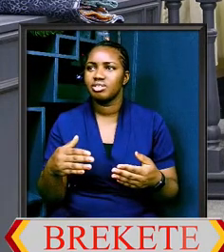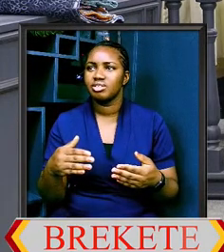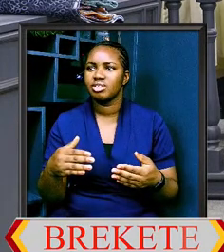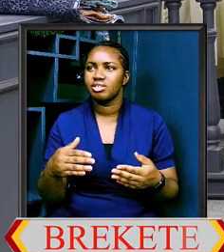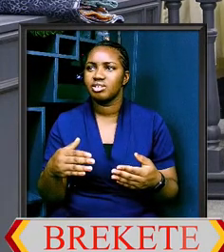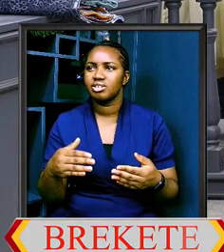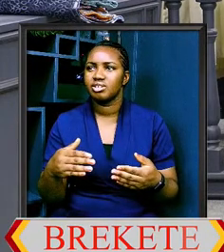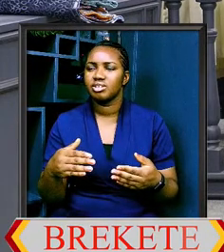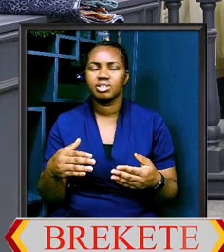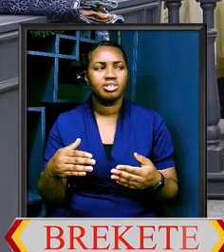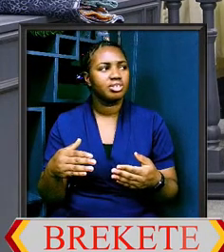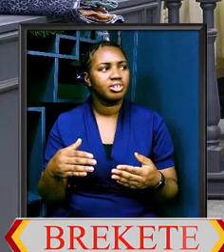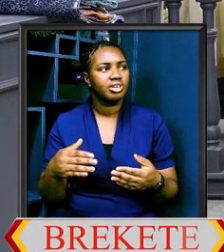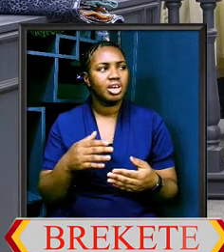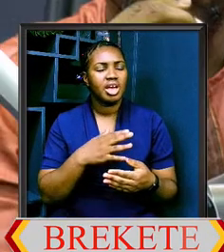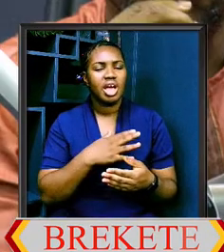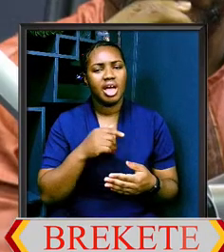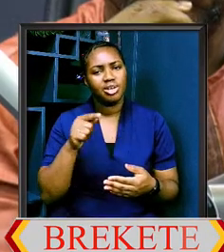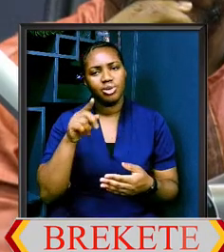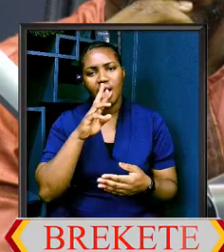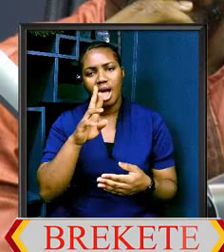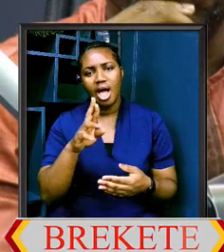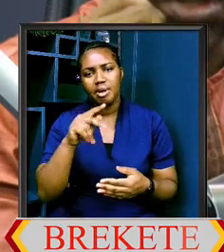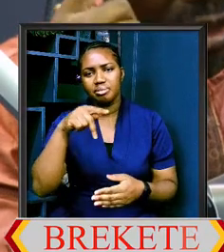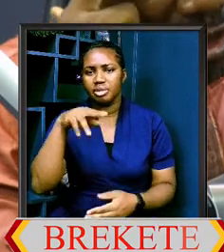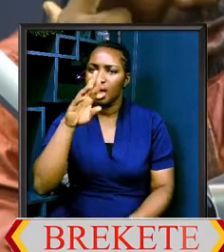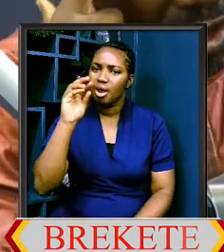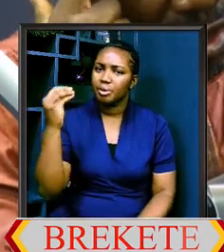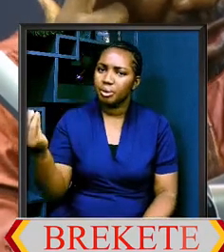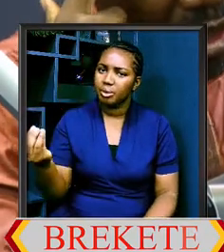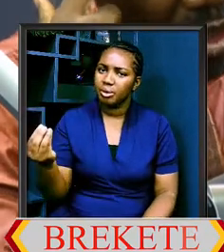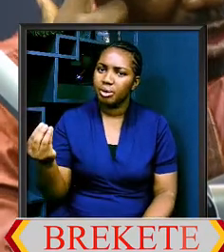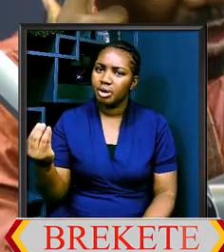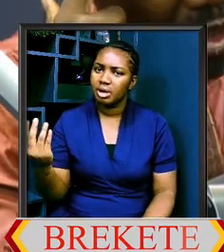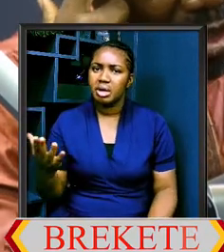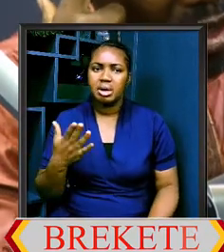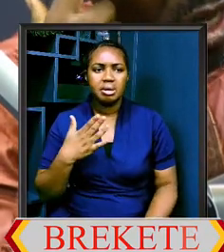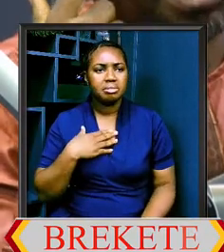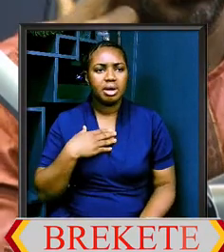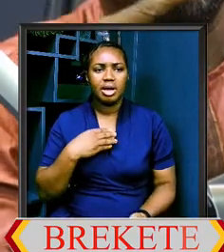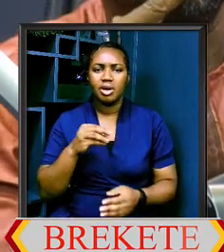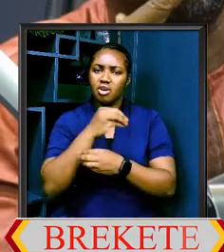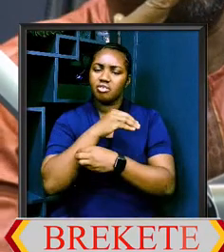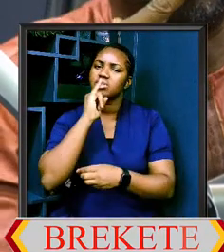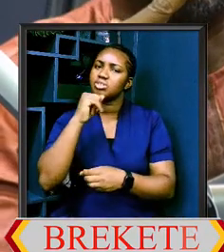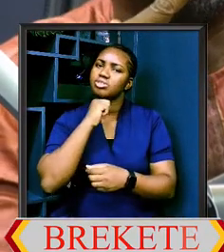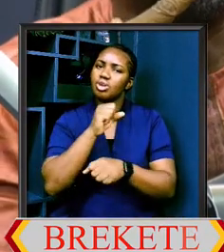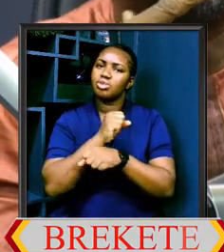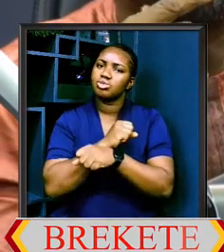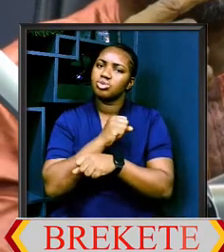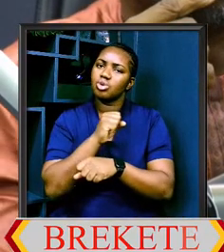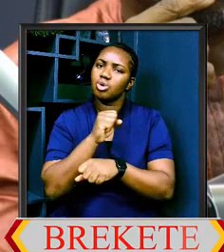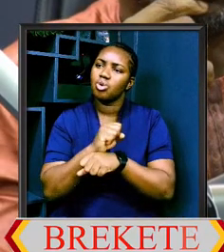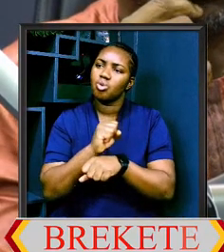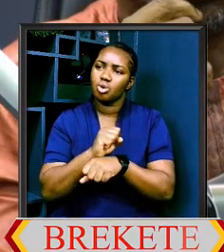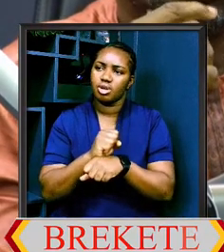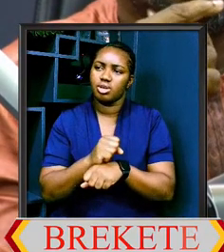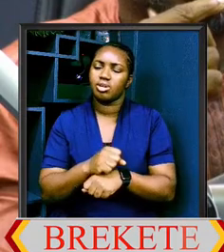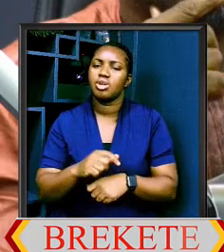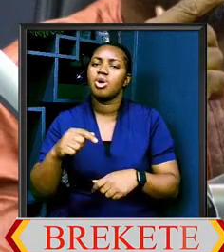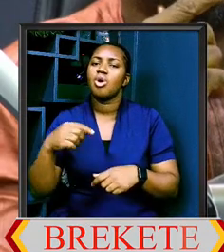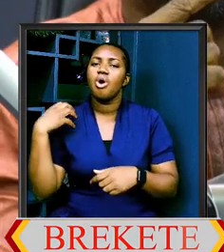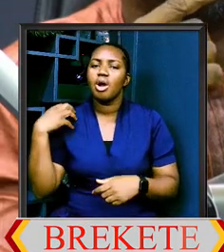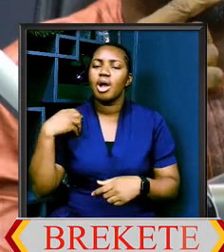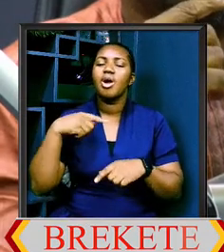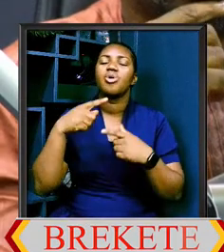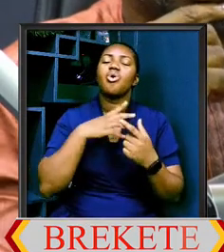this is what we are selling. And you are the PRO? Yes, sir. They don't allow me no office is working, sir. Okay, sir. Sir? Go and do your homework. Okay,